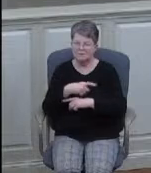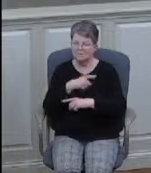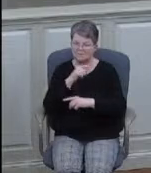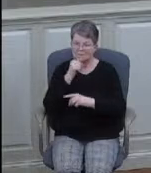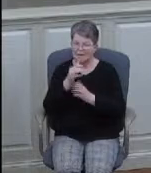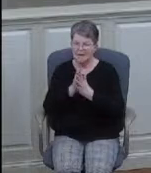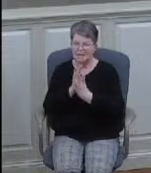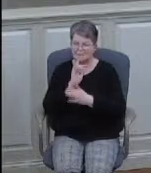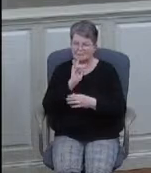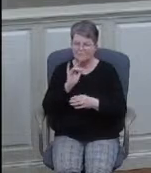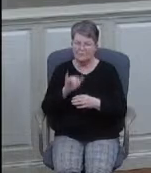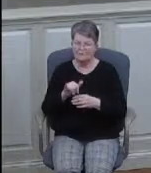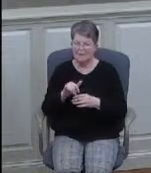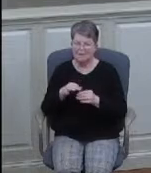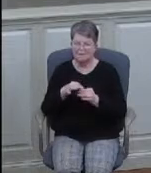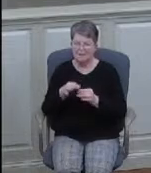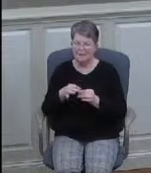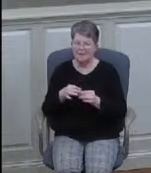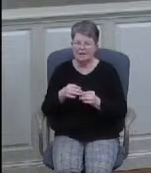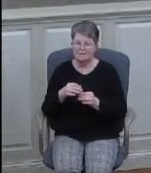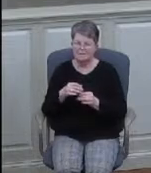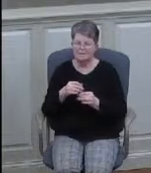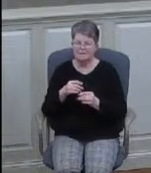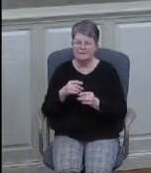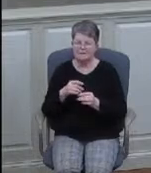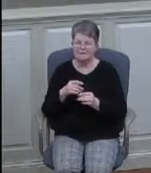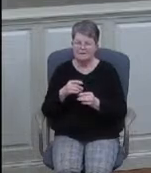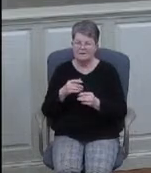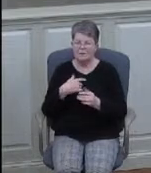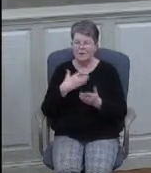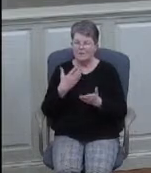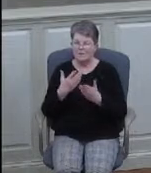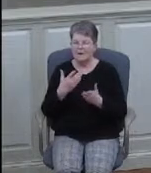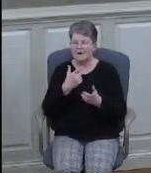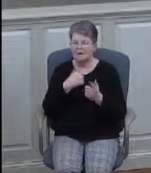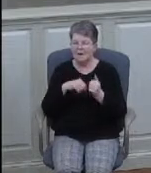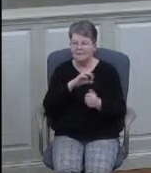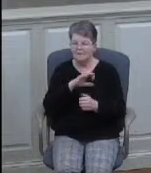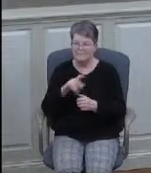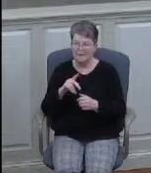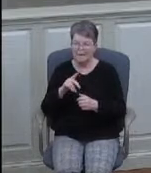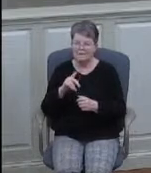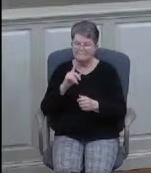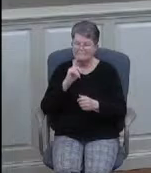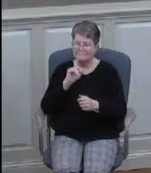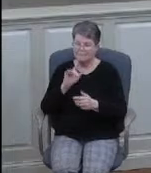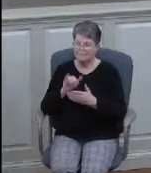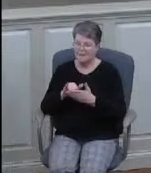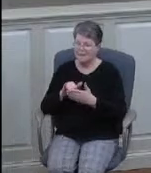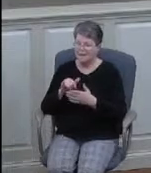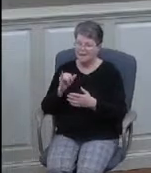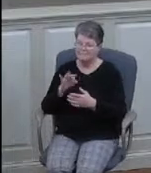now. If they run into issues with the foundation, we may come back with a change order for weather delays.